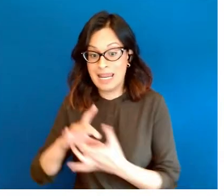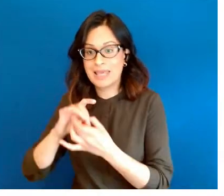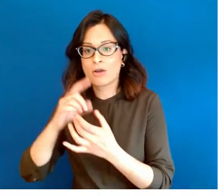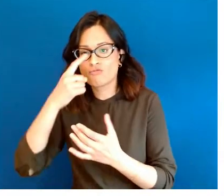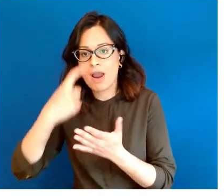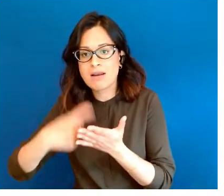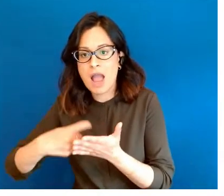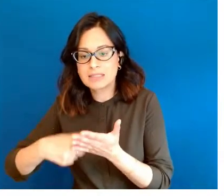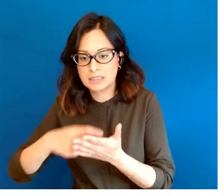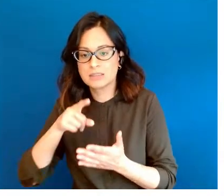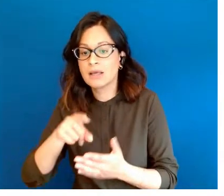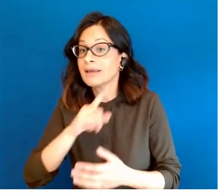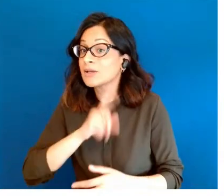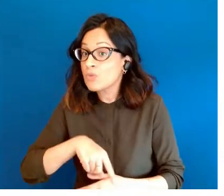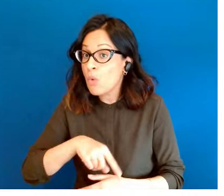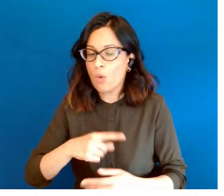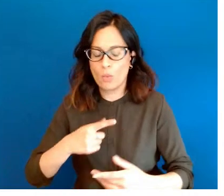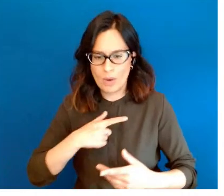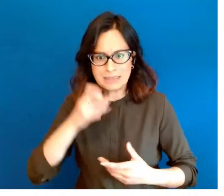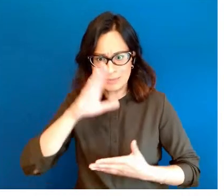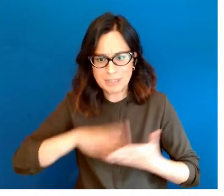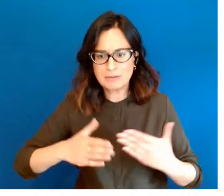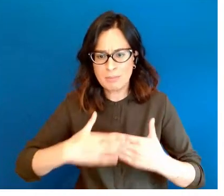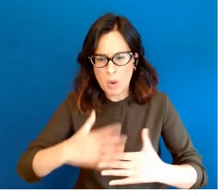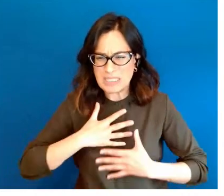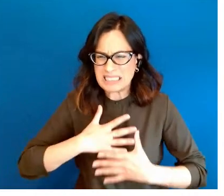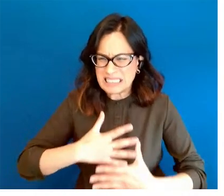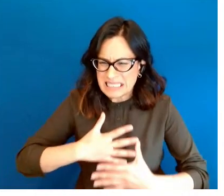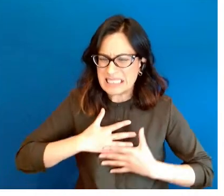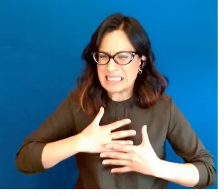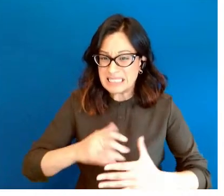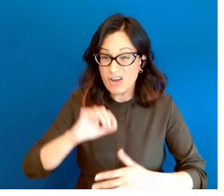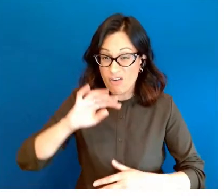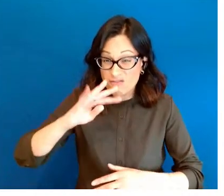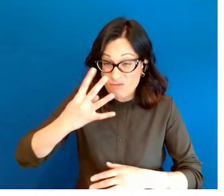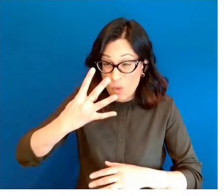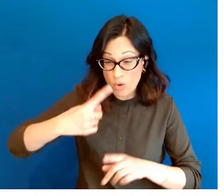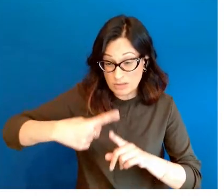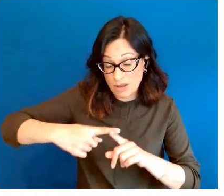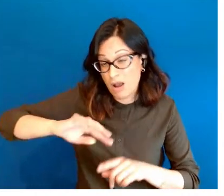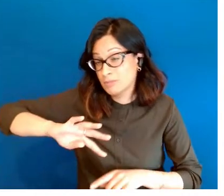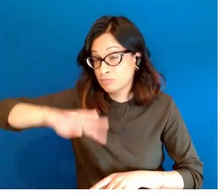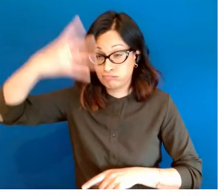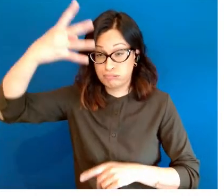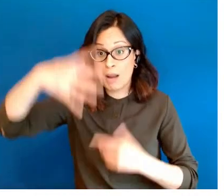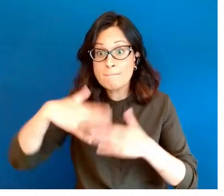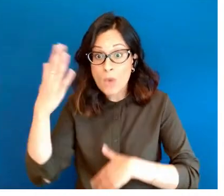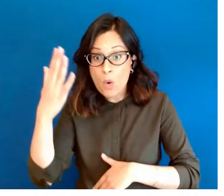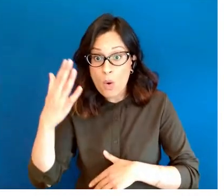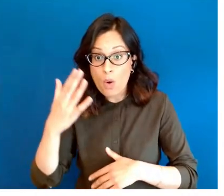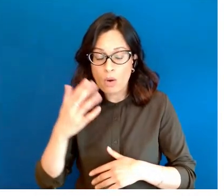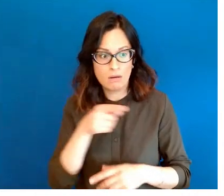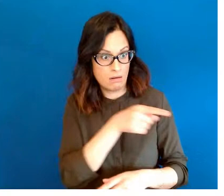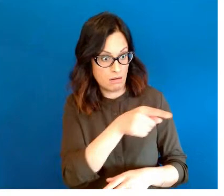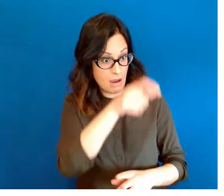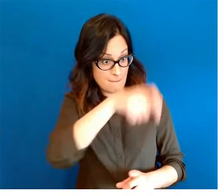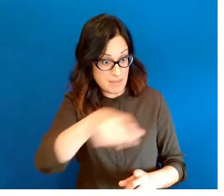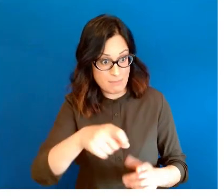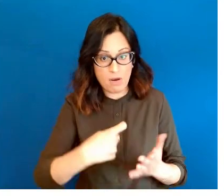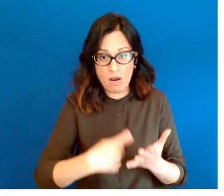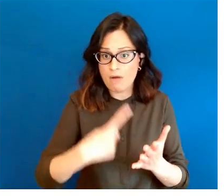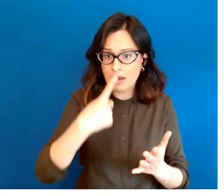being ignored. So I put it to you that we need to give the person who has allergic rhinitis or hay fever